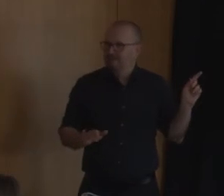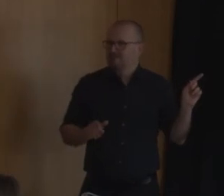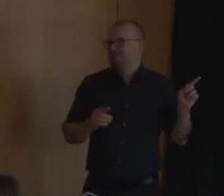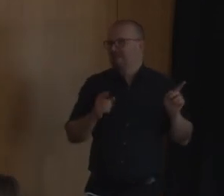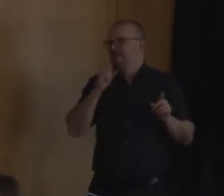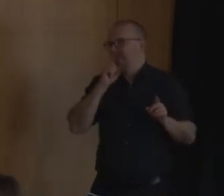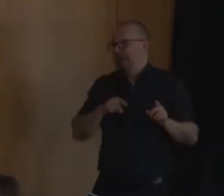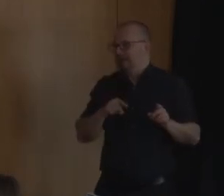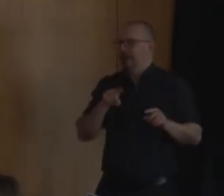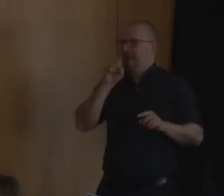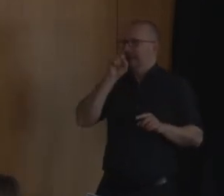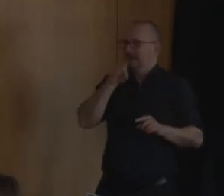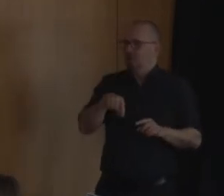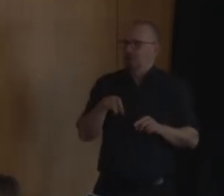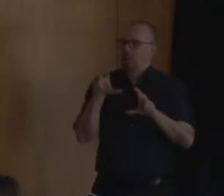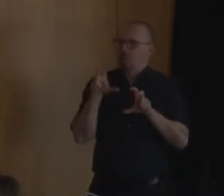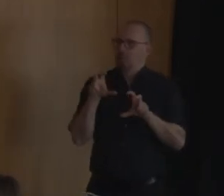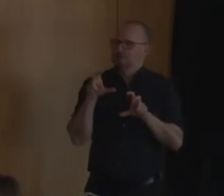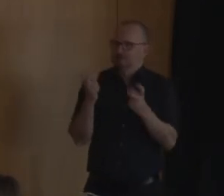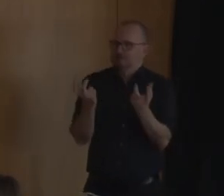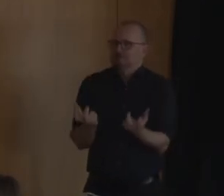kiwi. That's a really popular one.